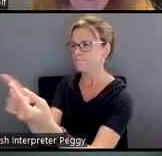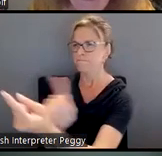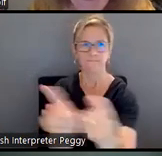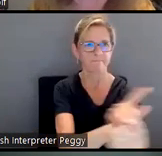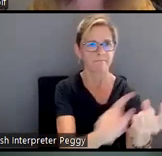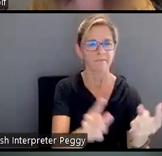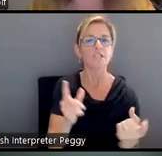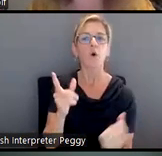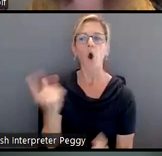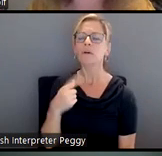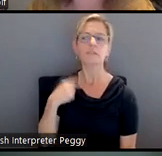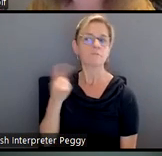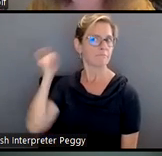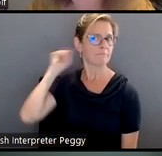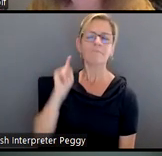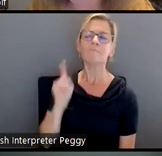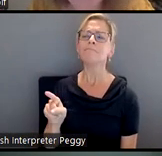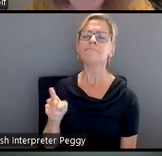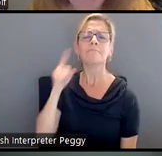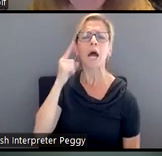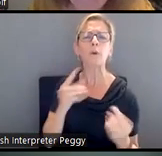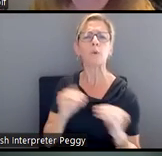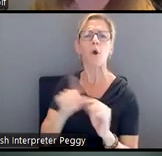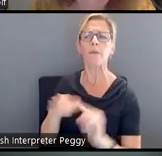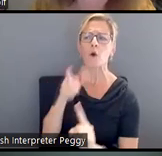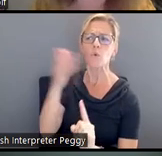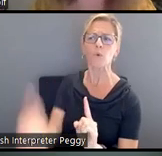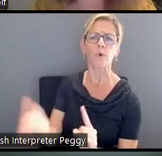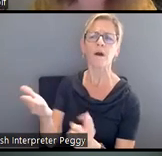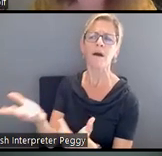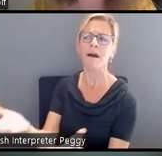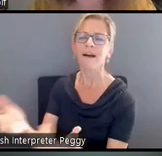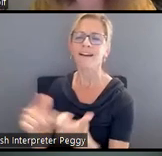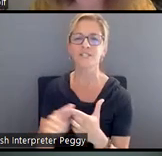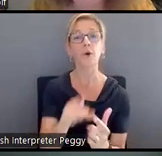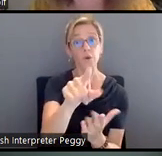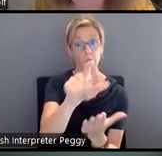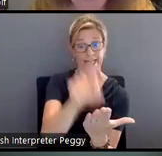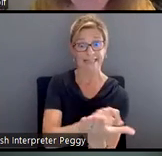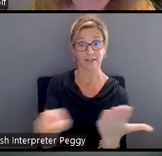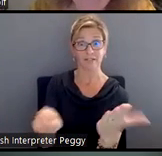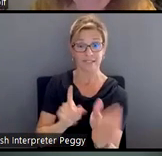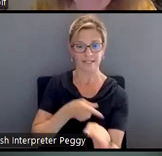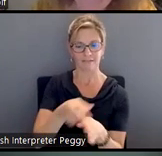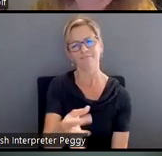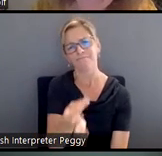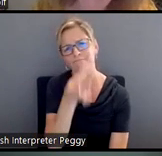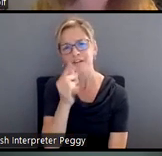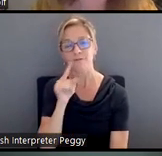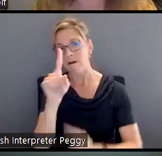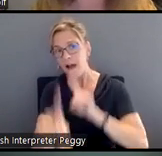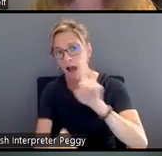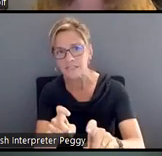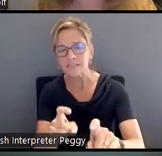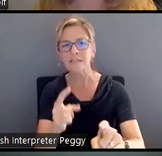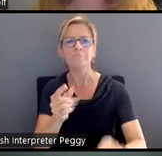always be curious. Now, I know that in the literacy field, you're already skilled at asking questions and listening.